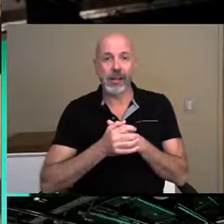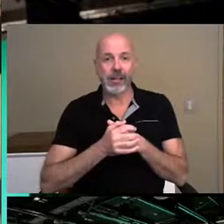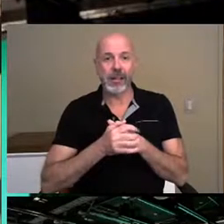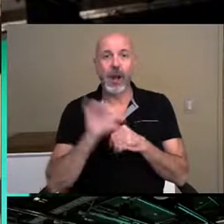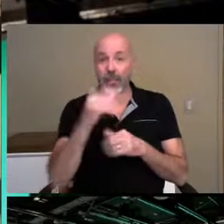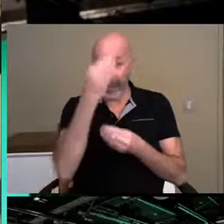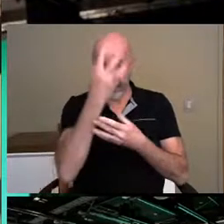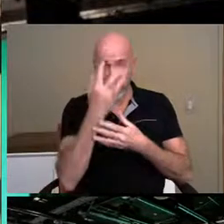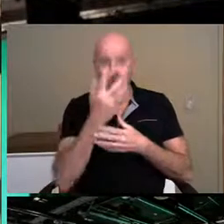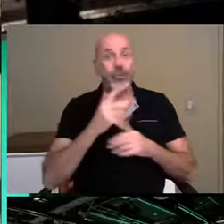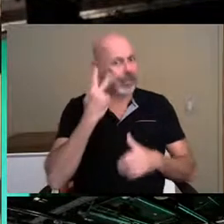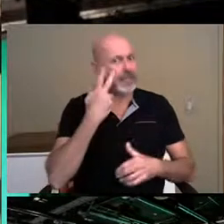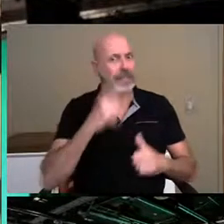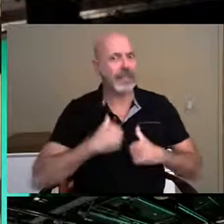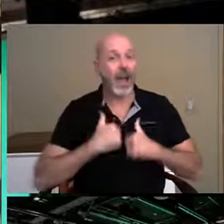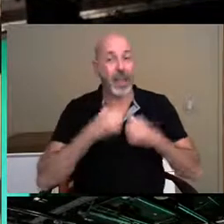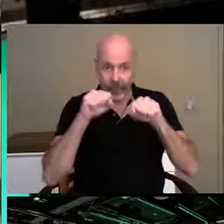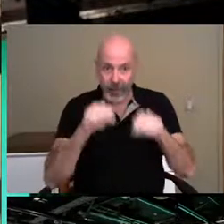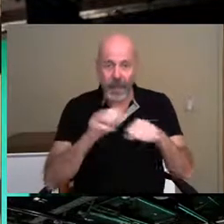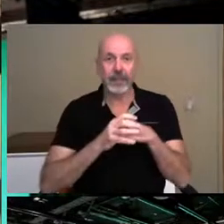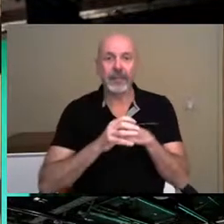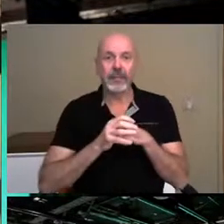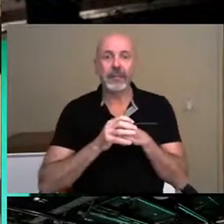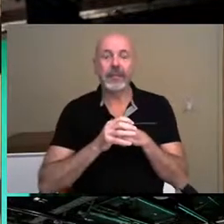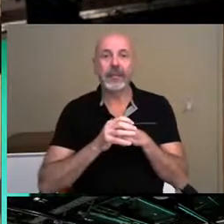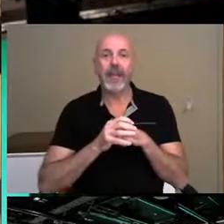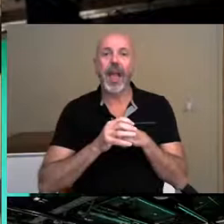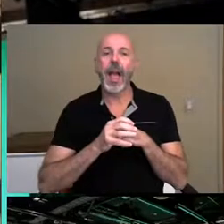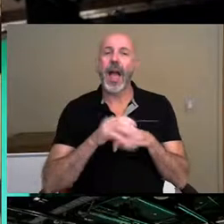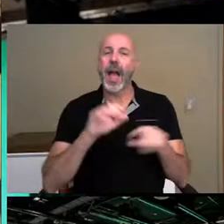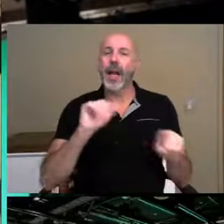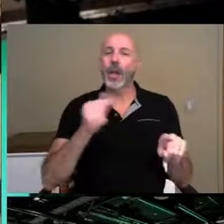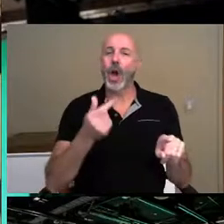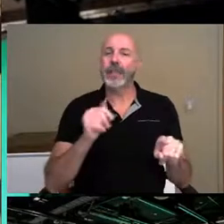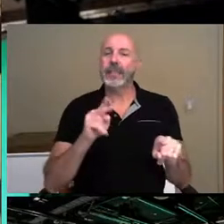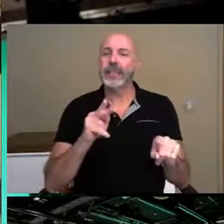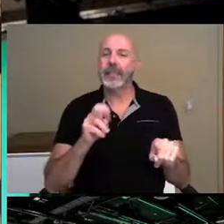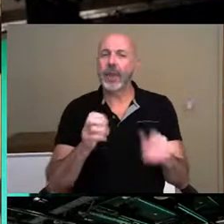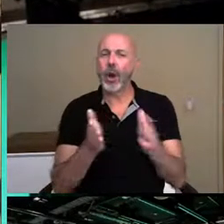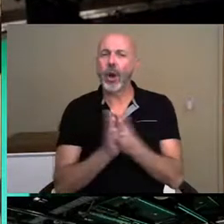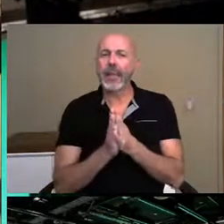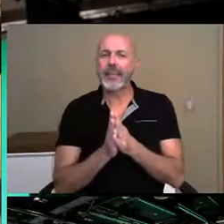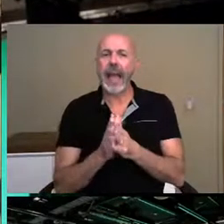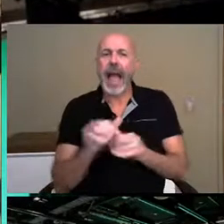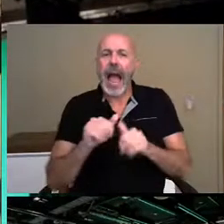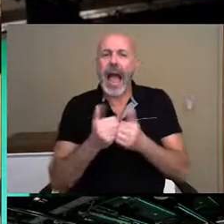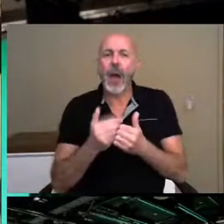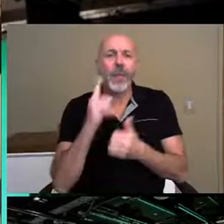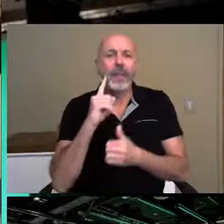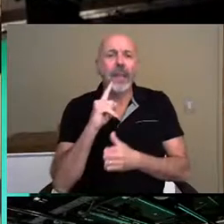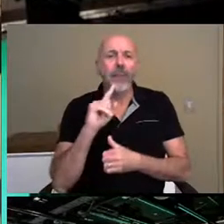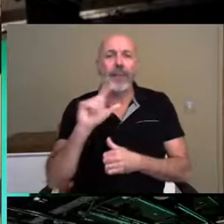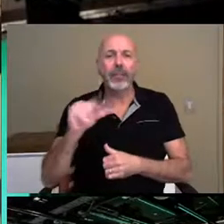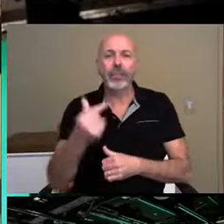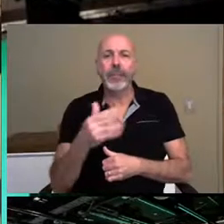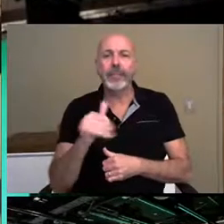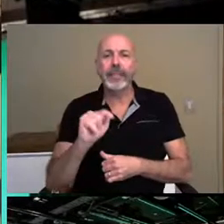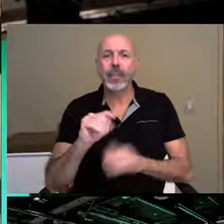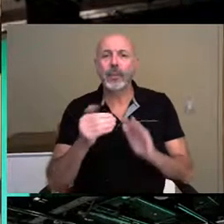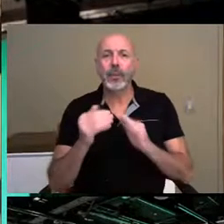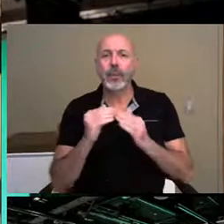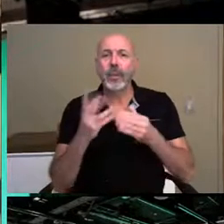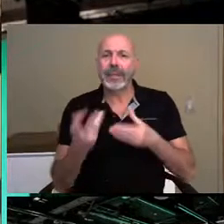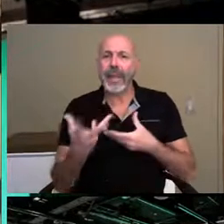that information live. And Augustine is also asking how the deaf LGBT community